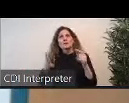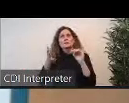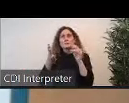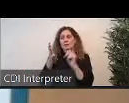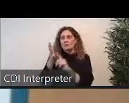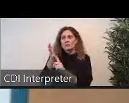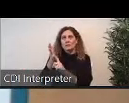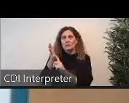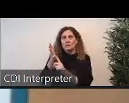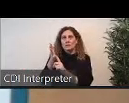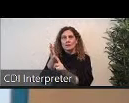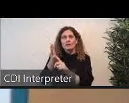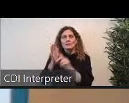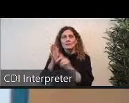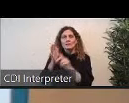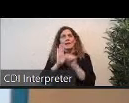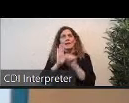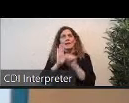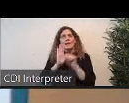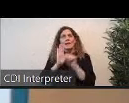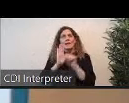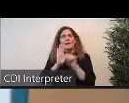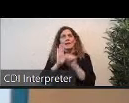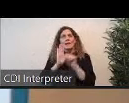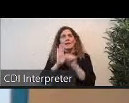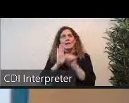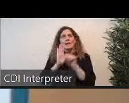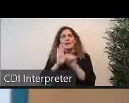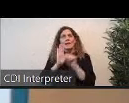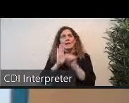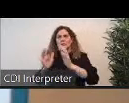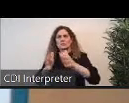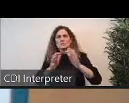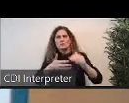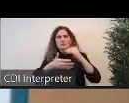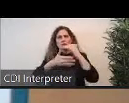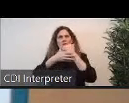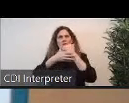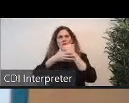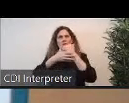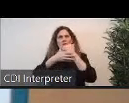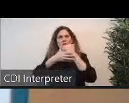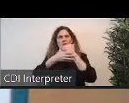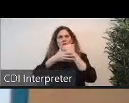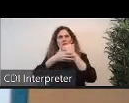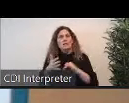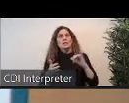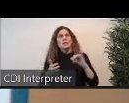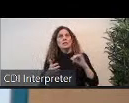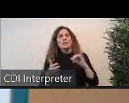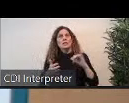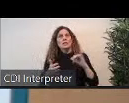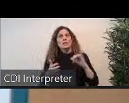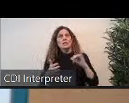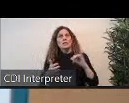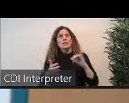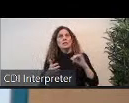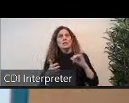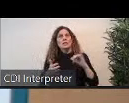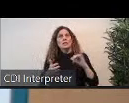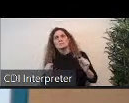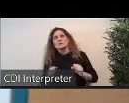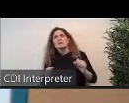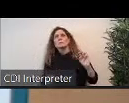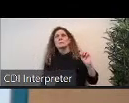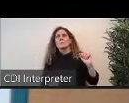eligible groups, and they would be eligible tentatively starting March 1st. And one of the things that we knew at that time is